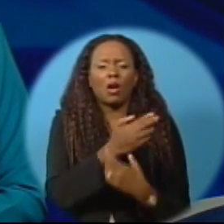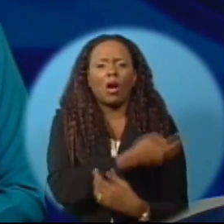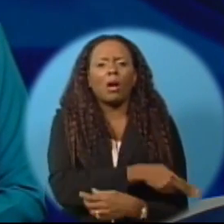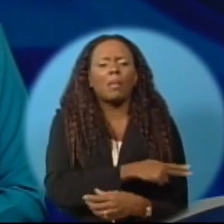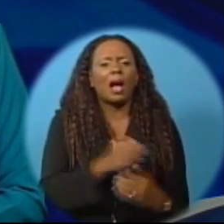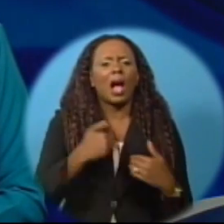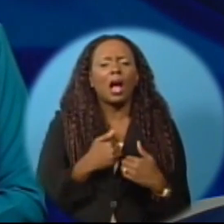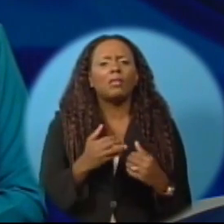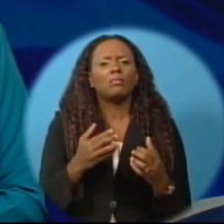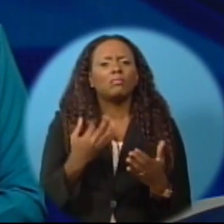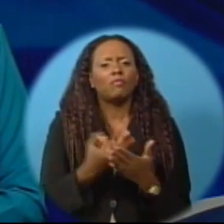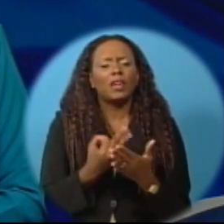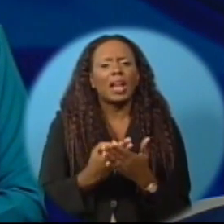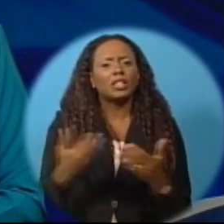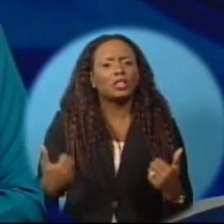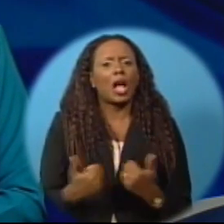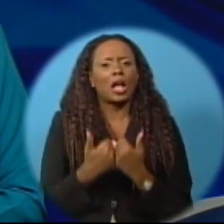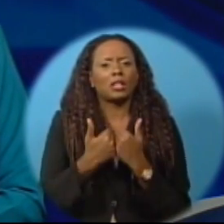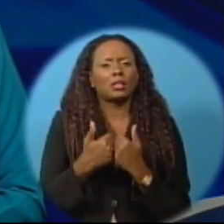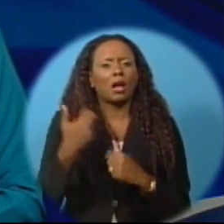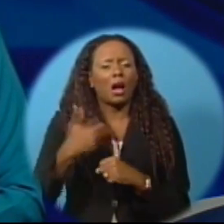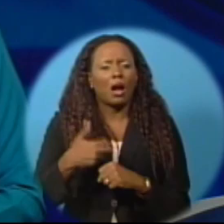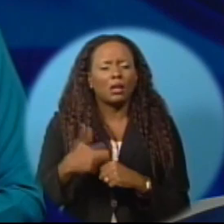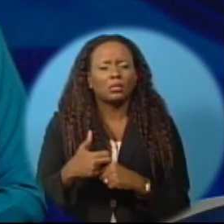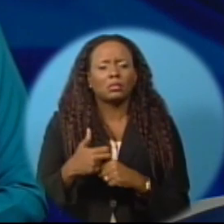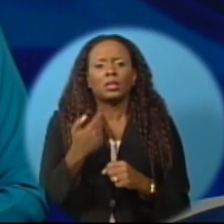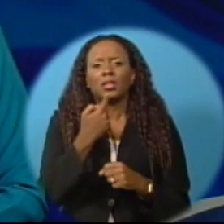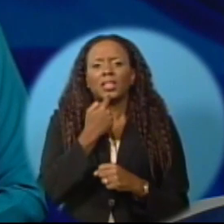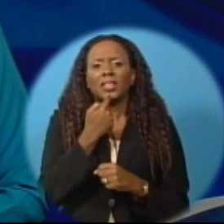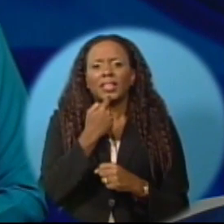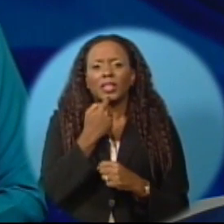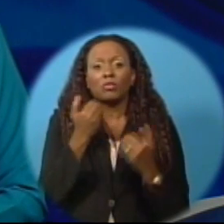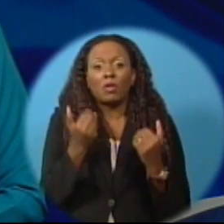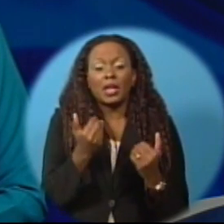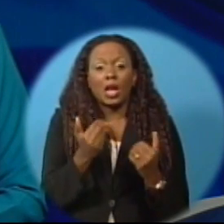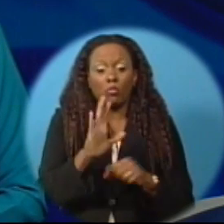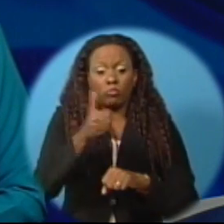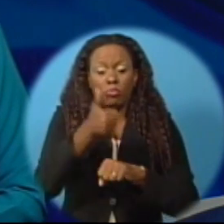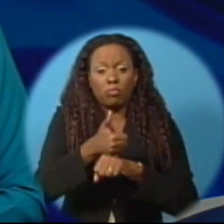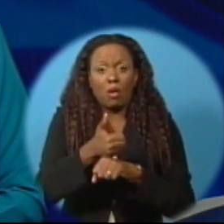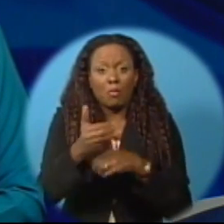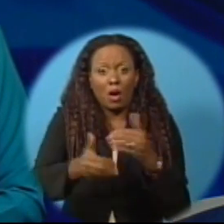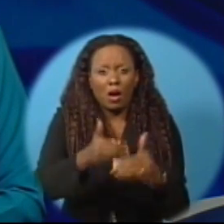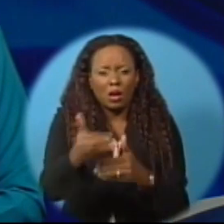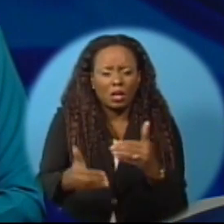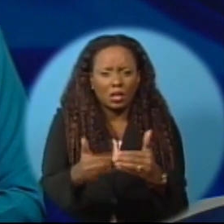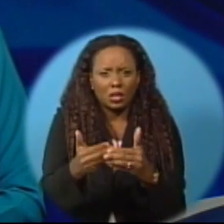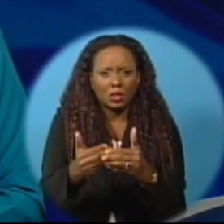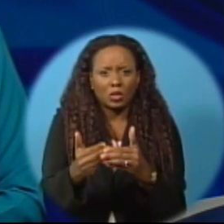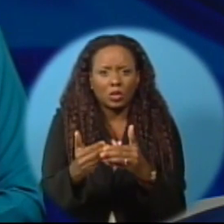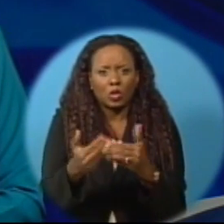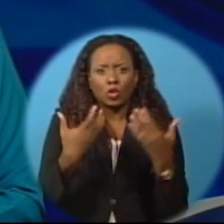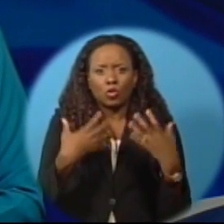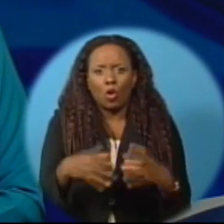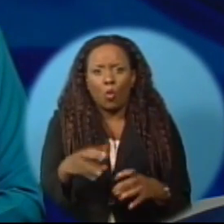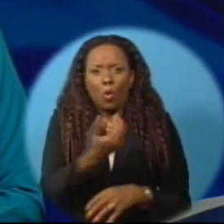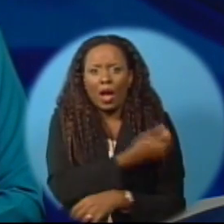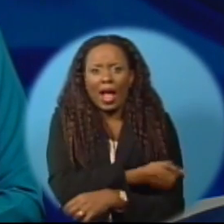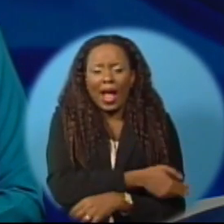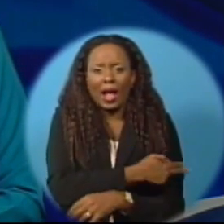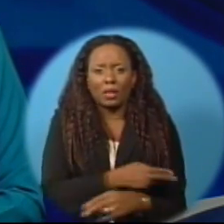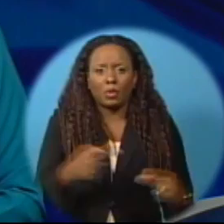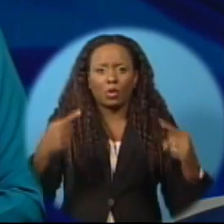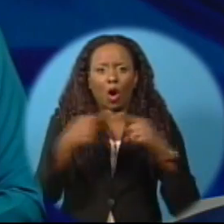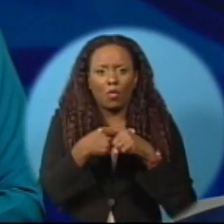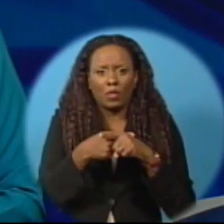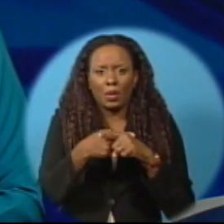hospital is facing financial challenges. She said, however, that a process is in place so that none of the patients' health was